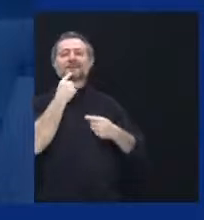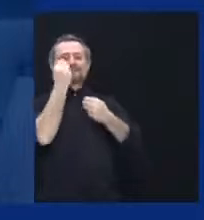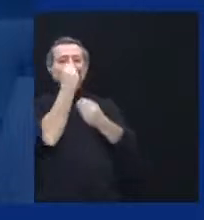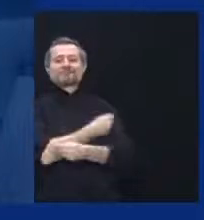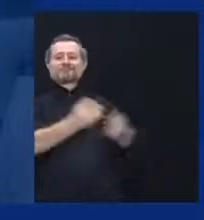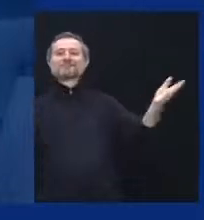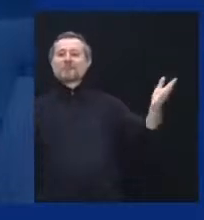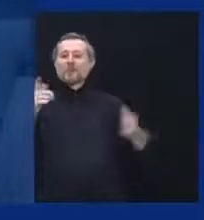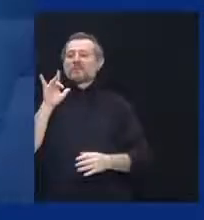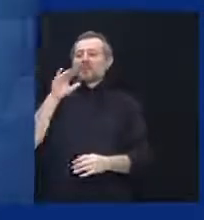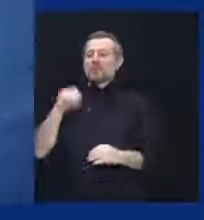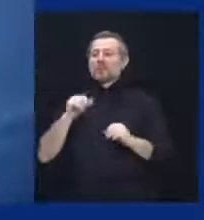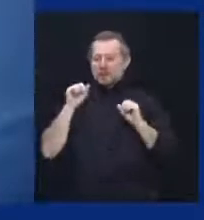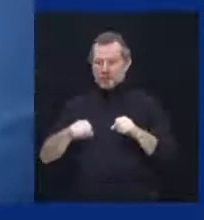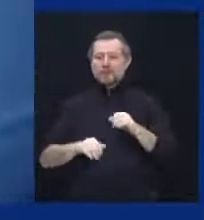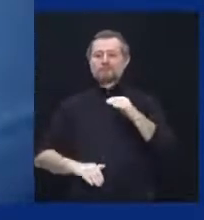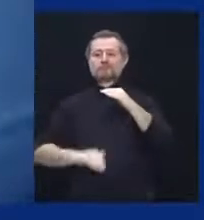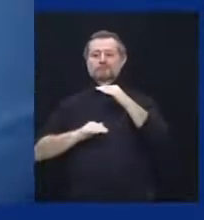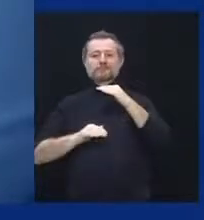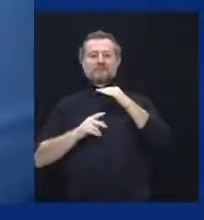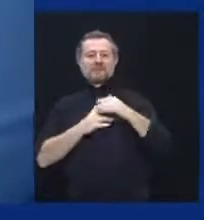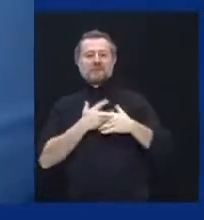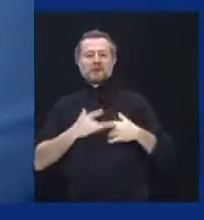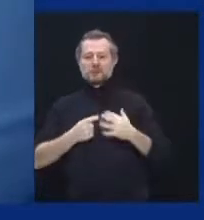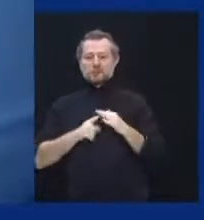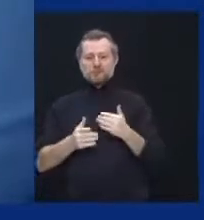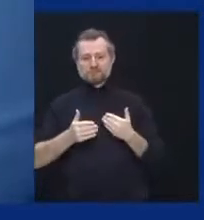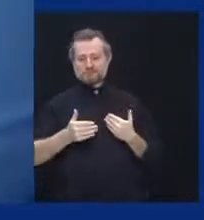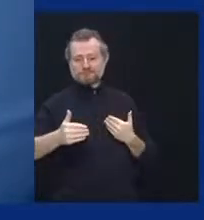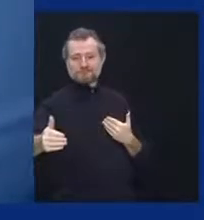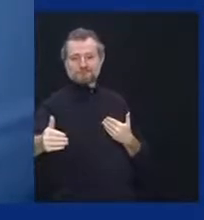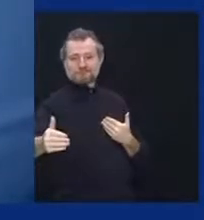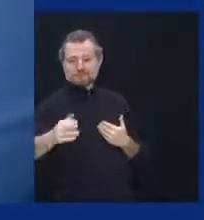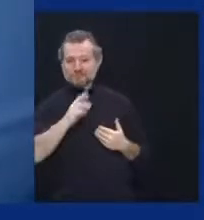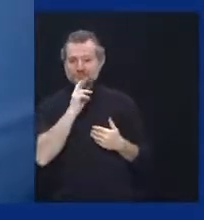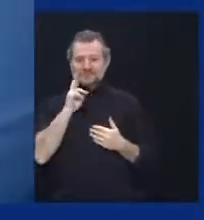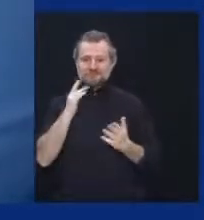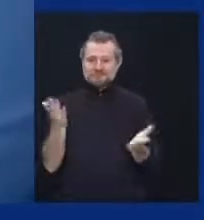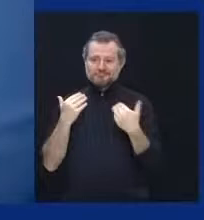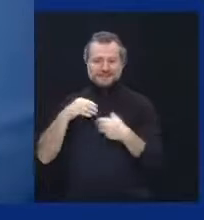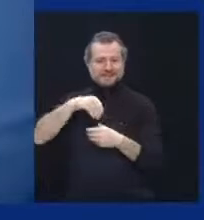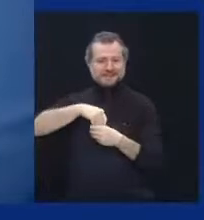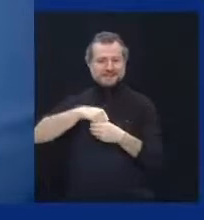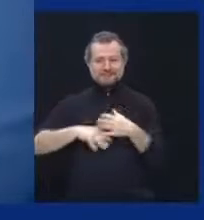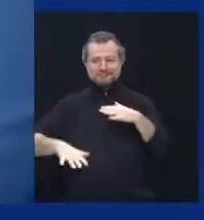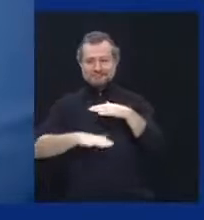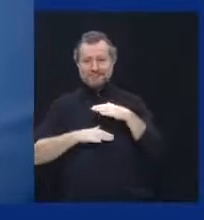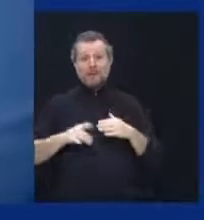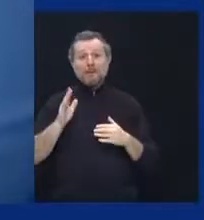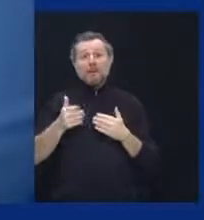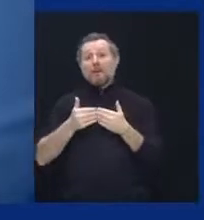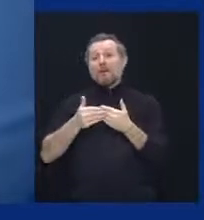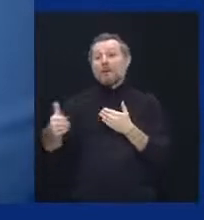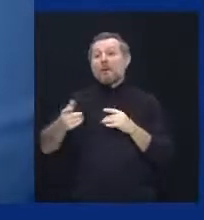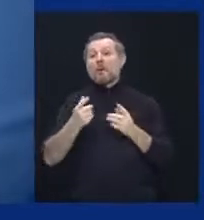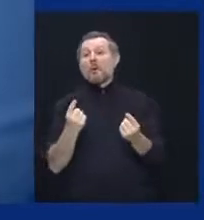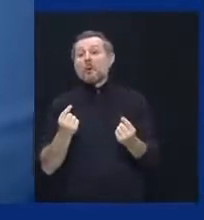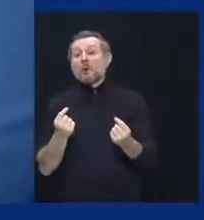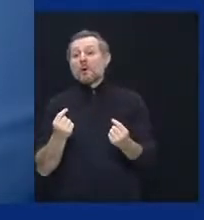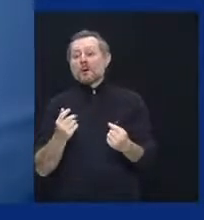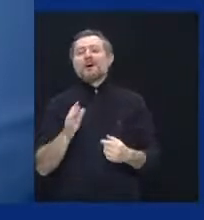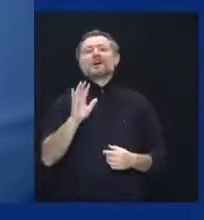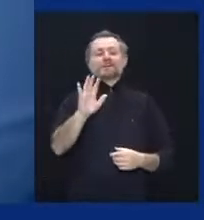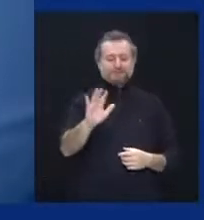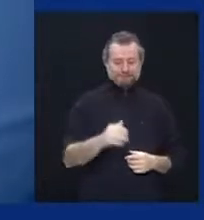25% on Valentine's Day. Going forward, we are very excited about